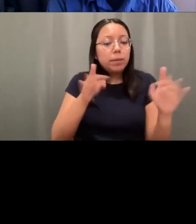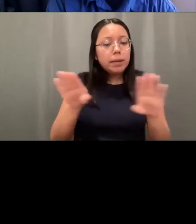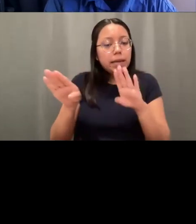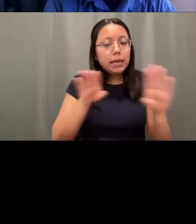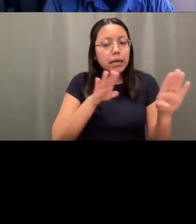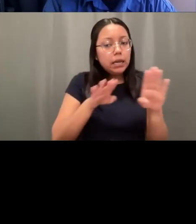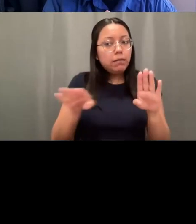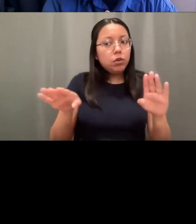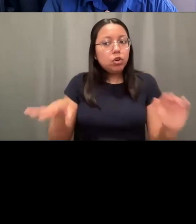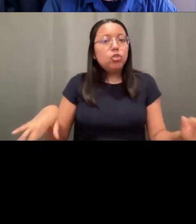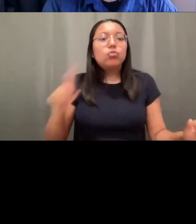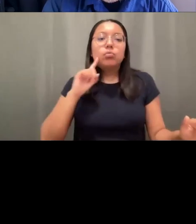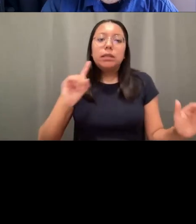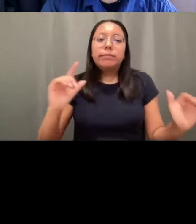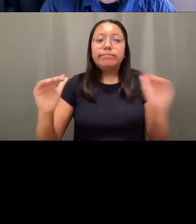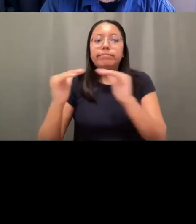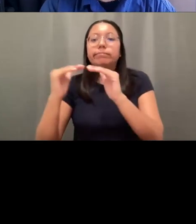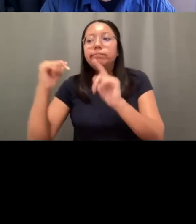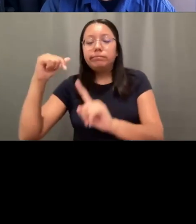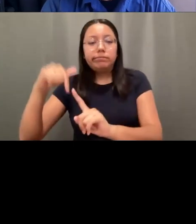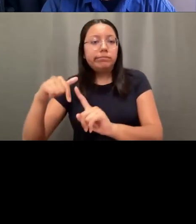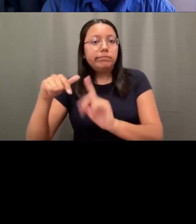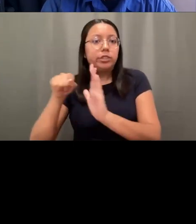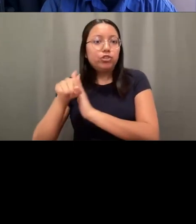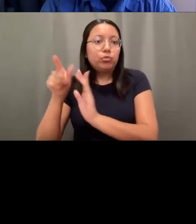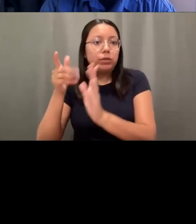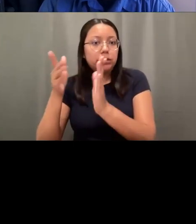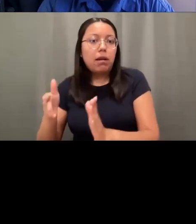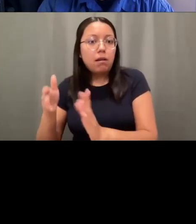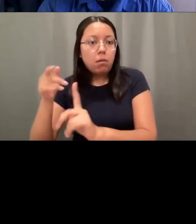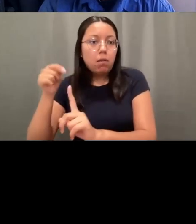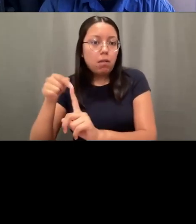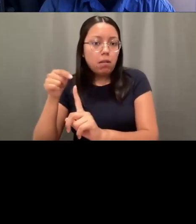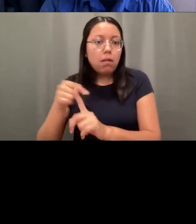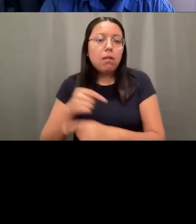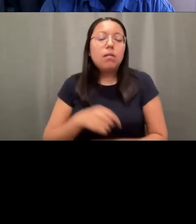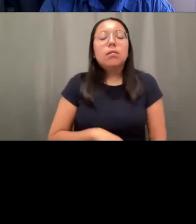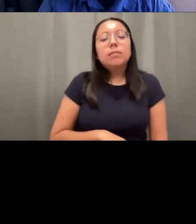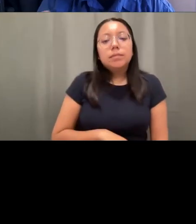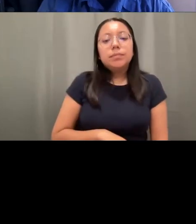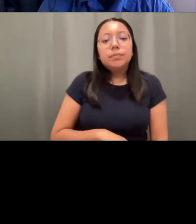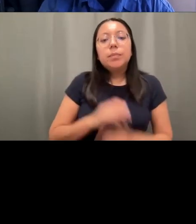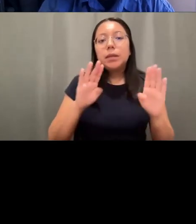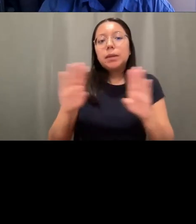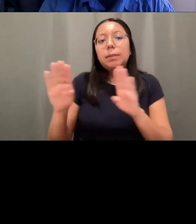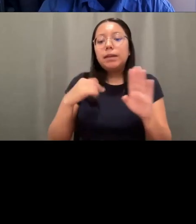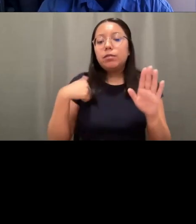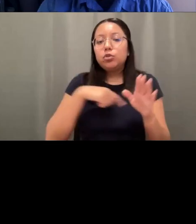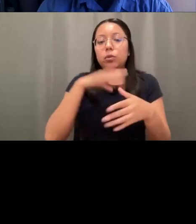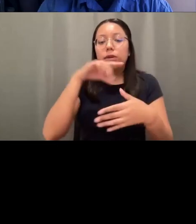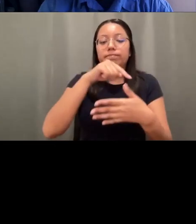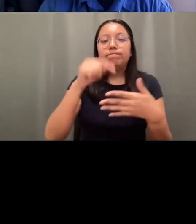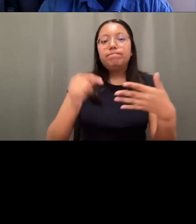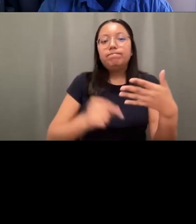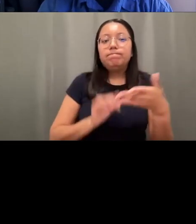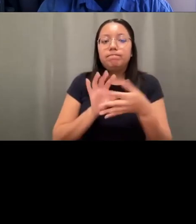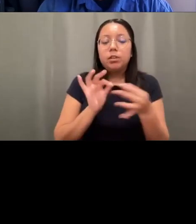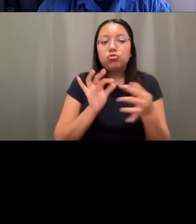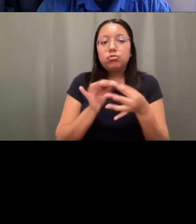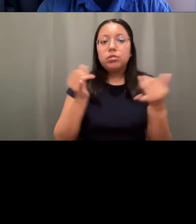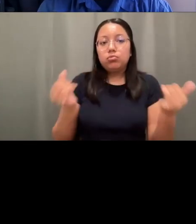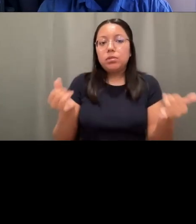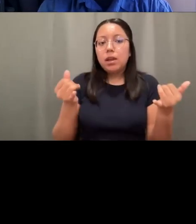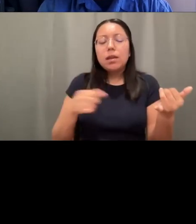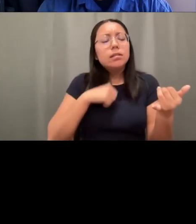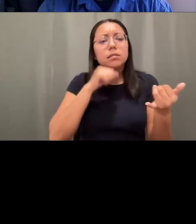out from the beginning that the behaviors that we're talking about today are not intended to be part of suicide,